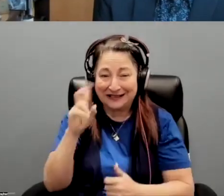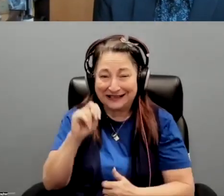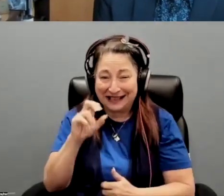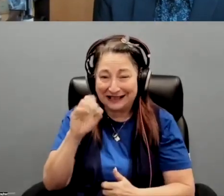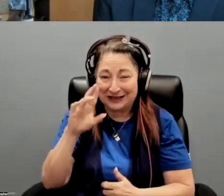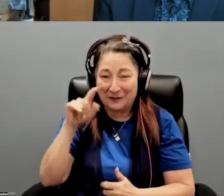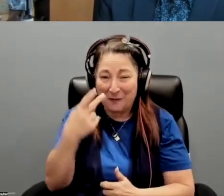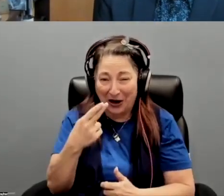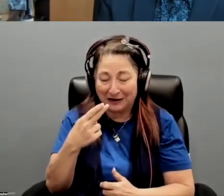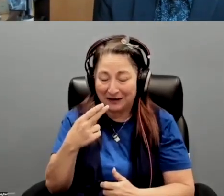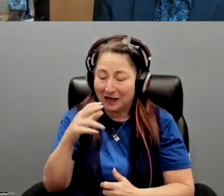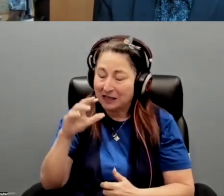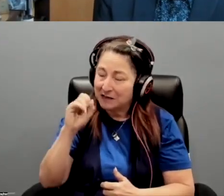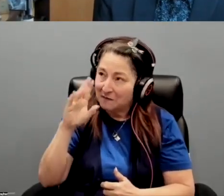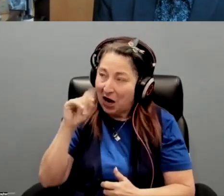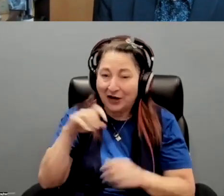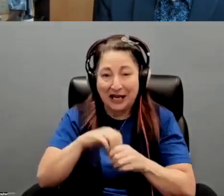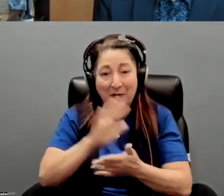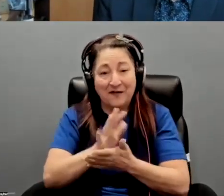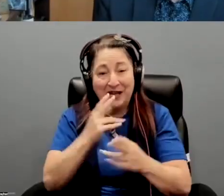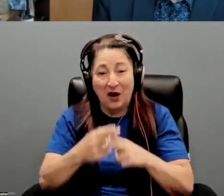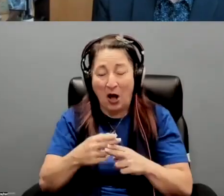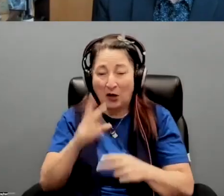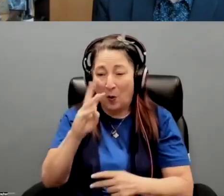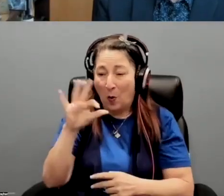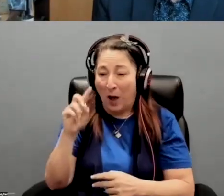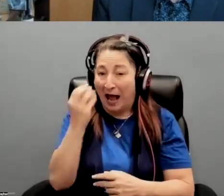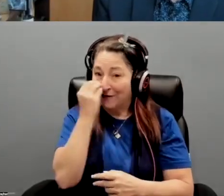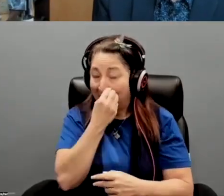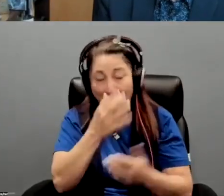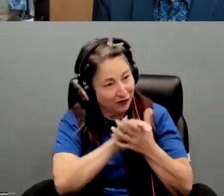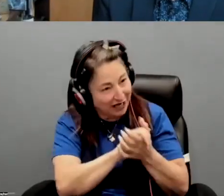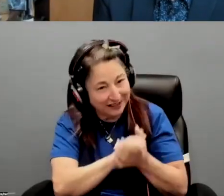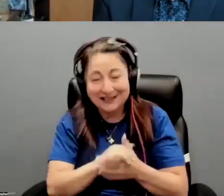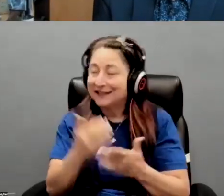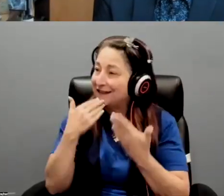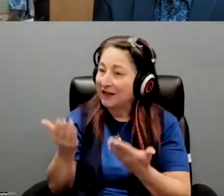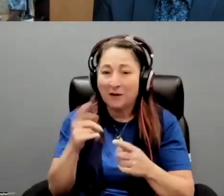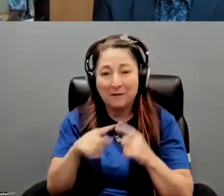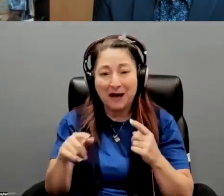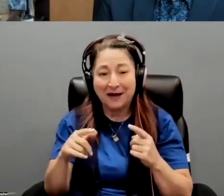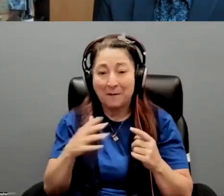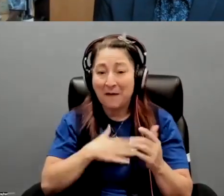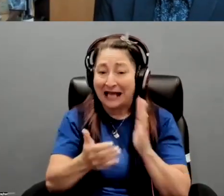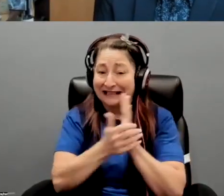Wildflower. But after that, I ended up losing. Oh, thank you. But I lost my talent